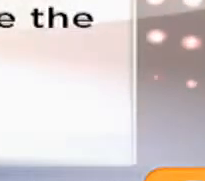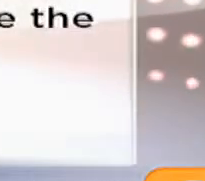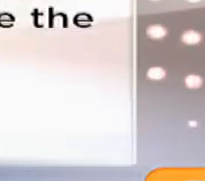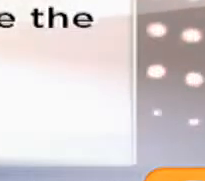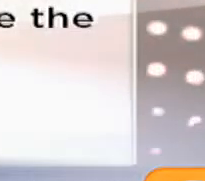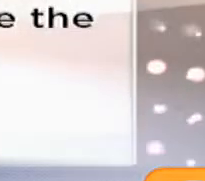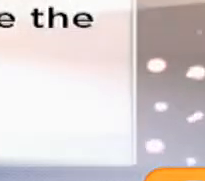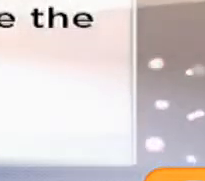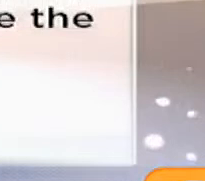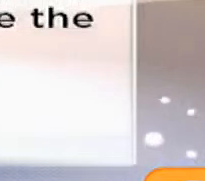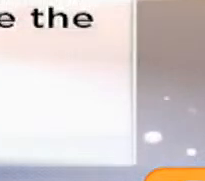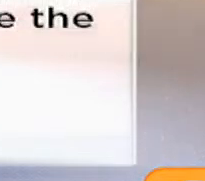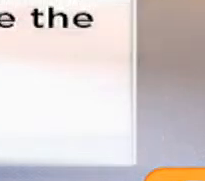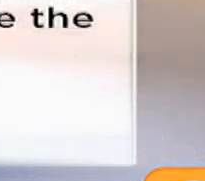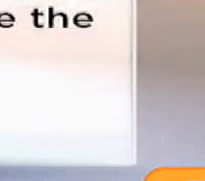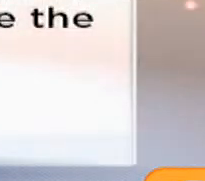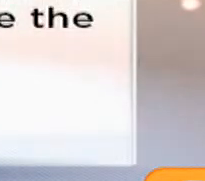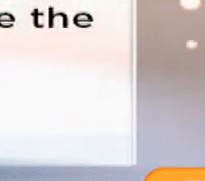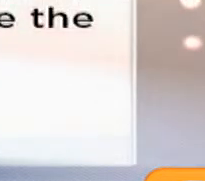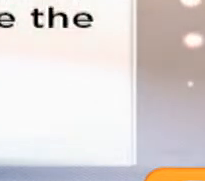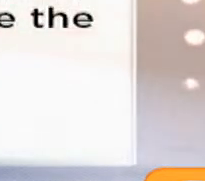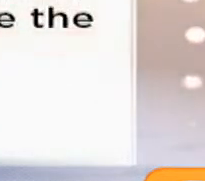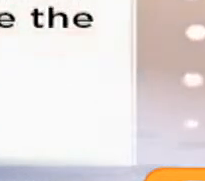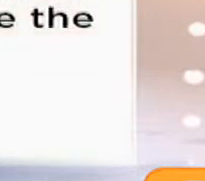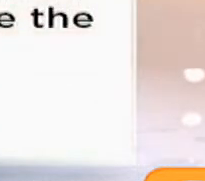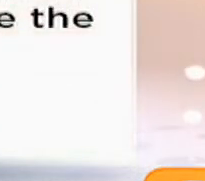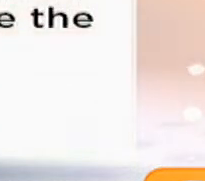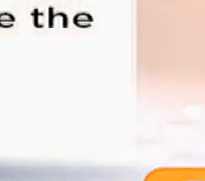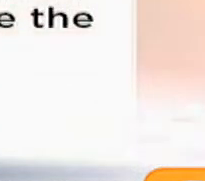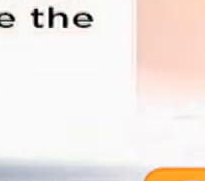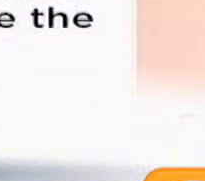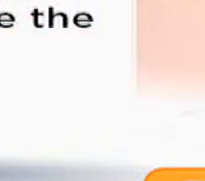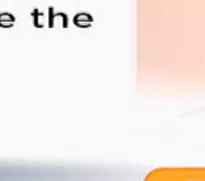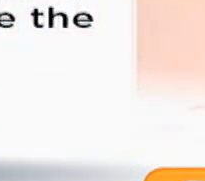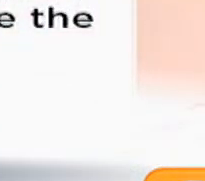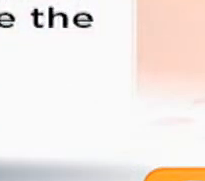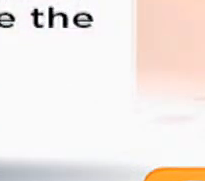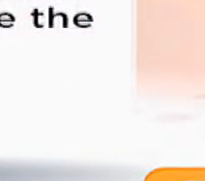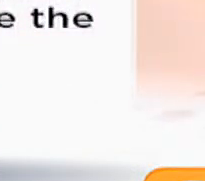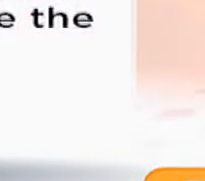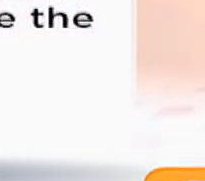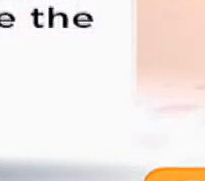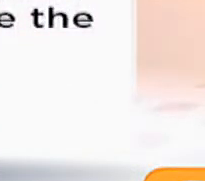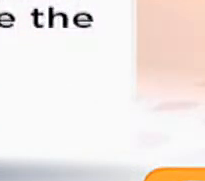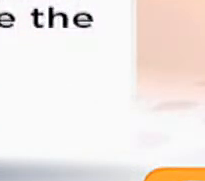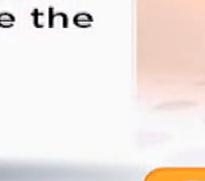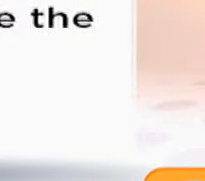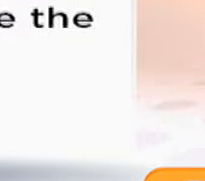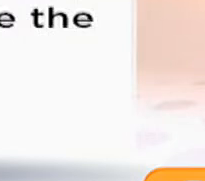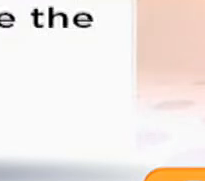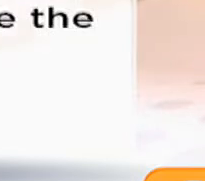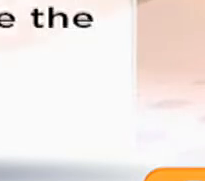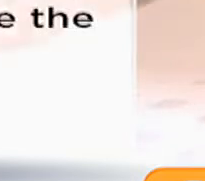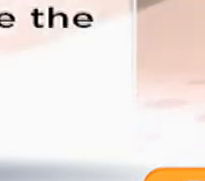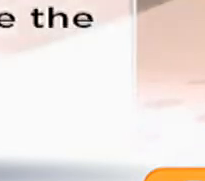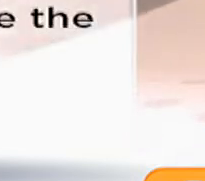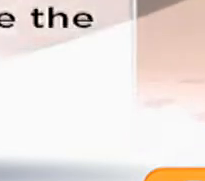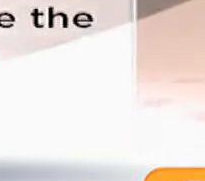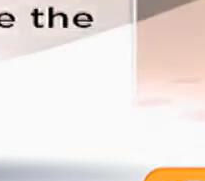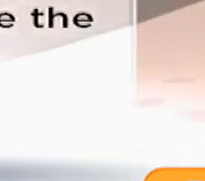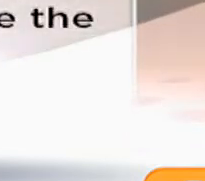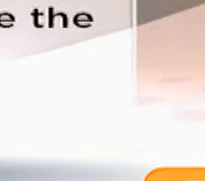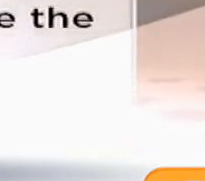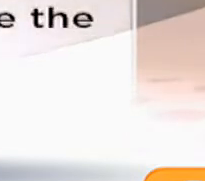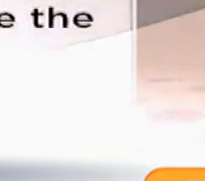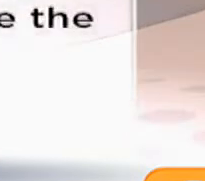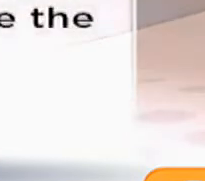recently constituted education task force should critically examine our current education system and correctly advise our government on the best education model